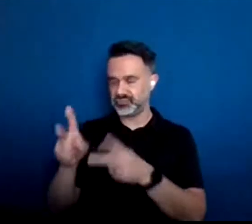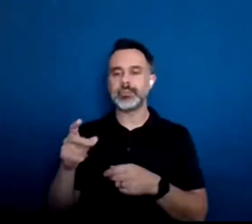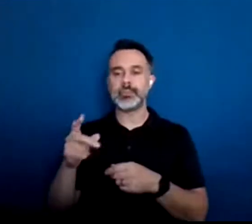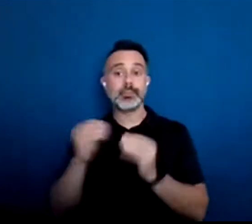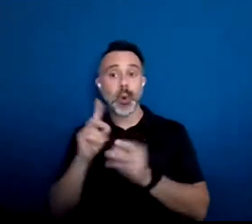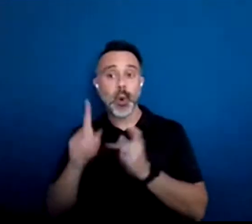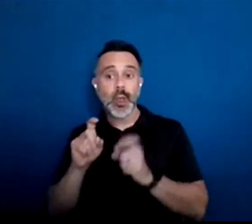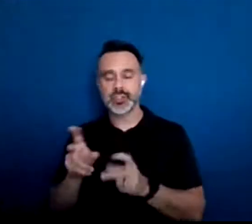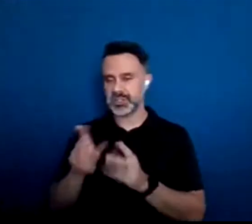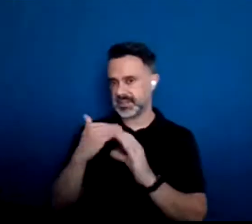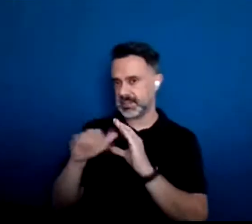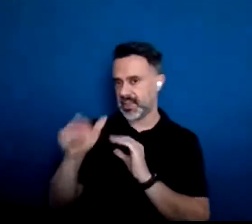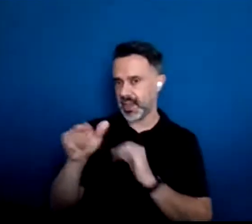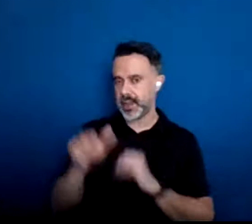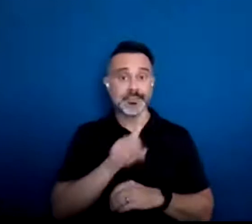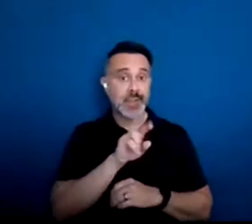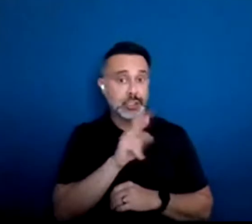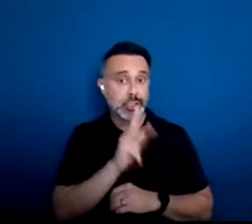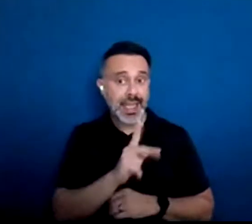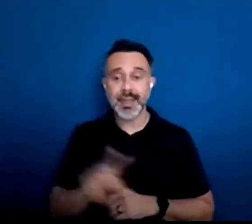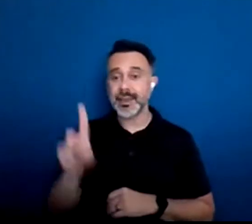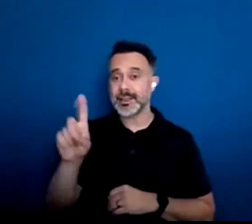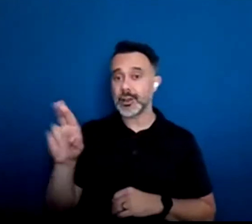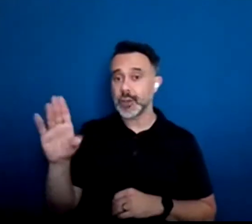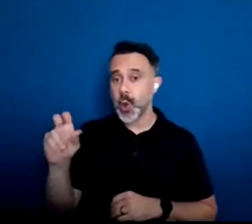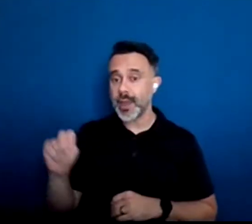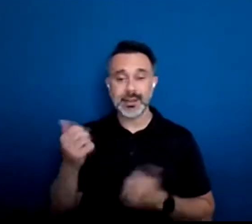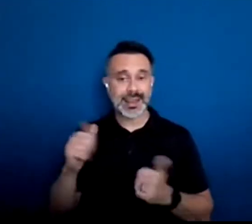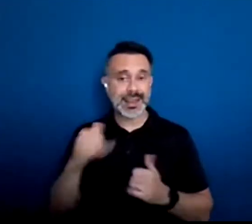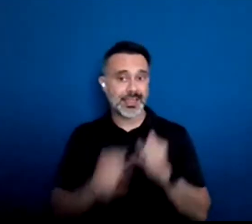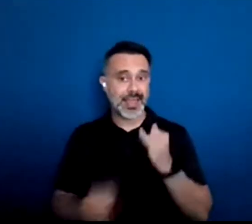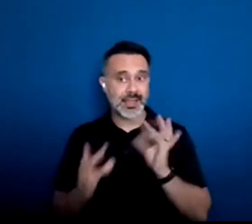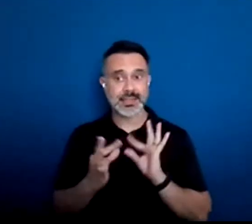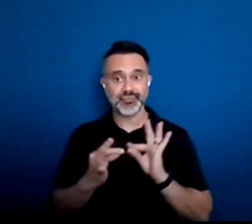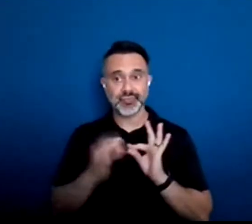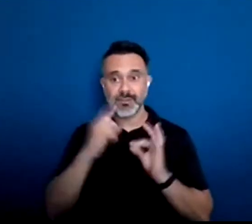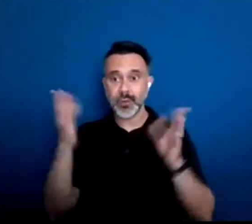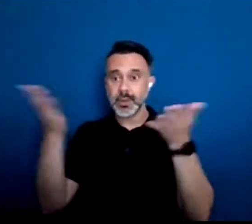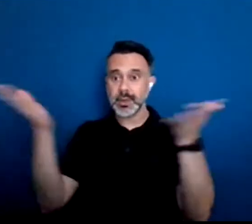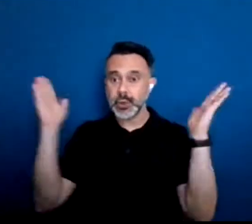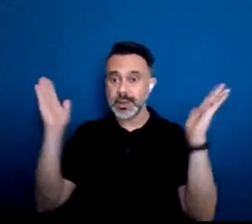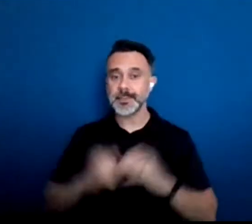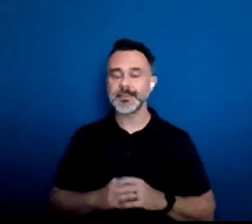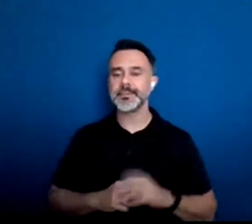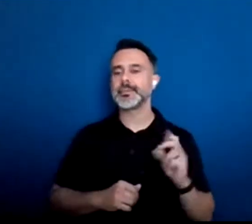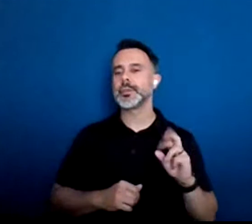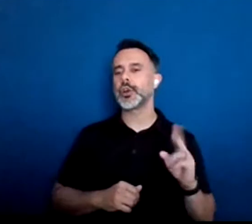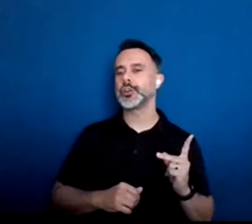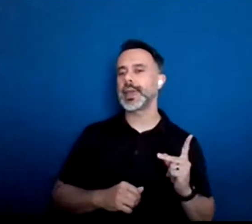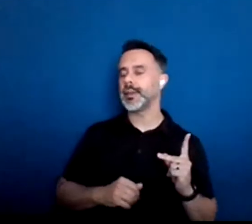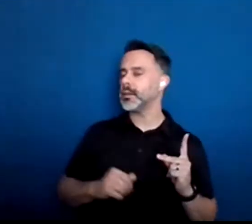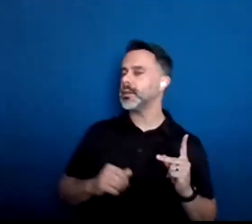K, Dr. Cohen, any concluding remarks for our community members? Well, just thank you for